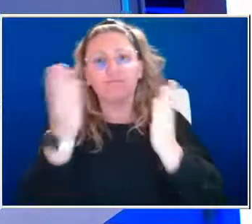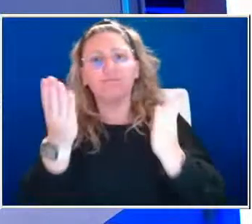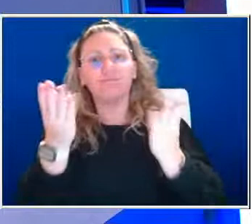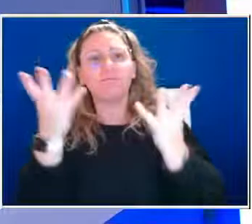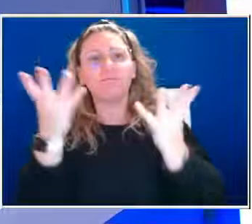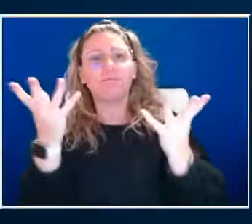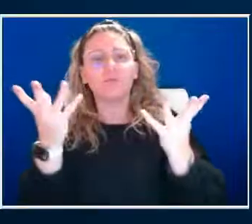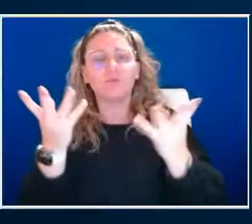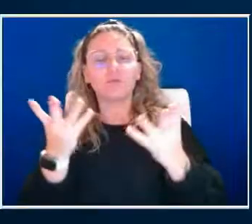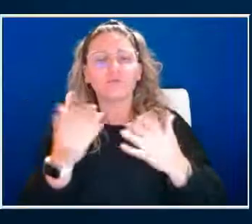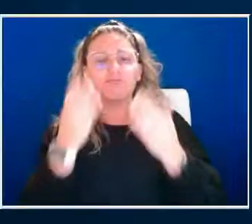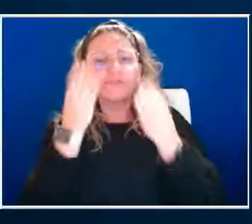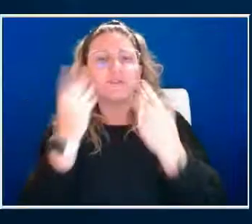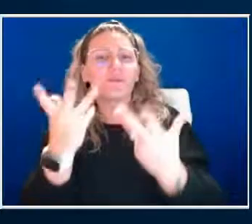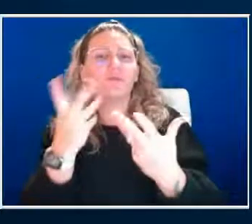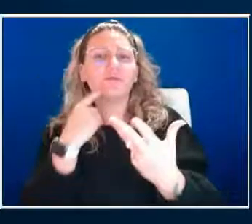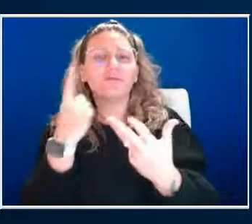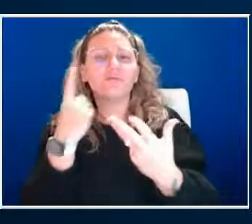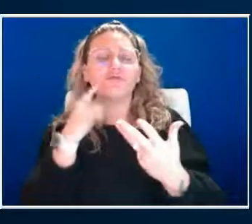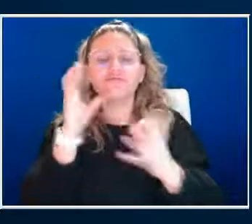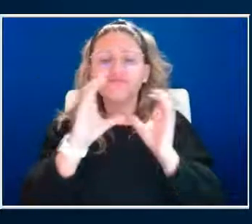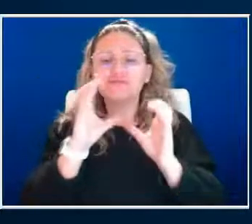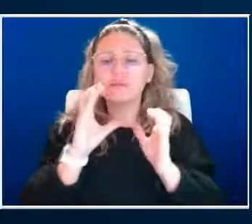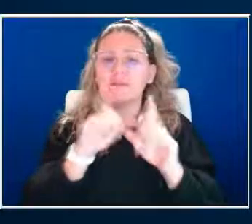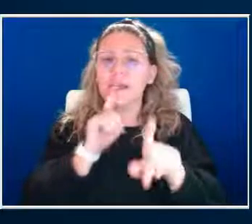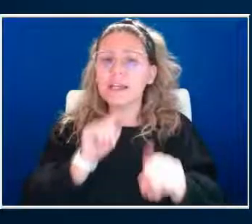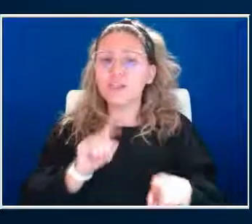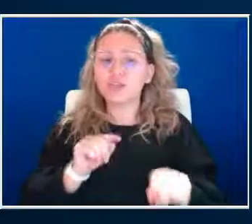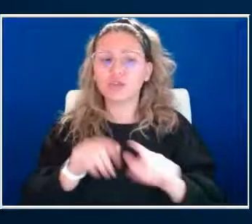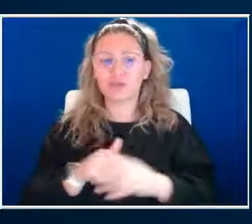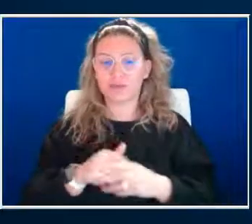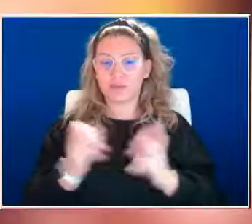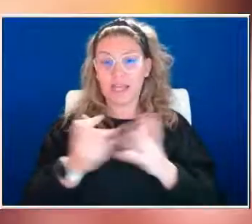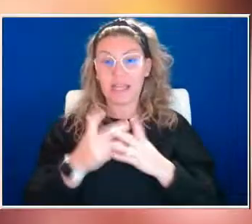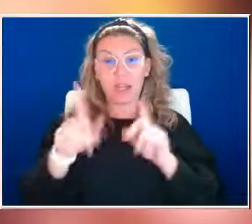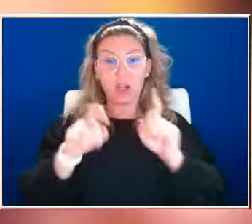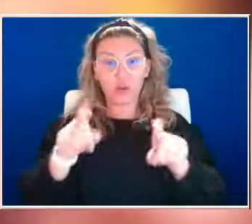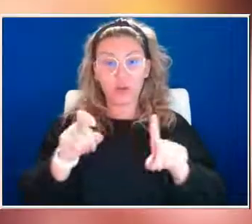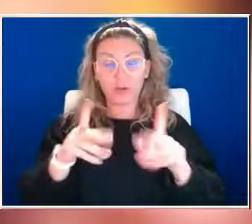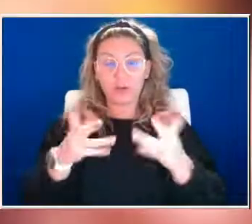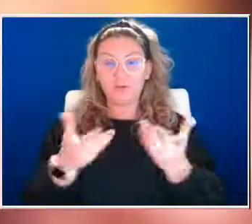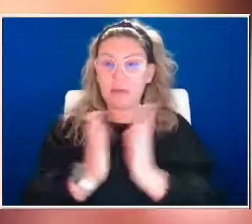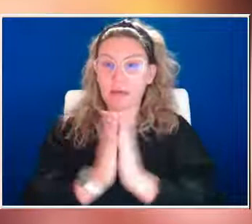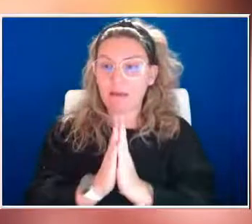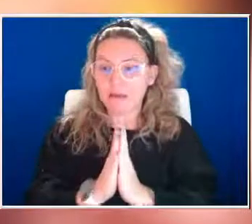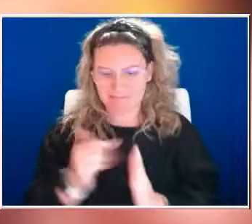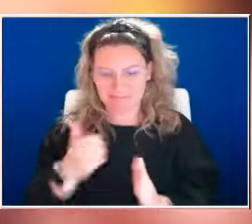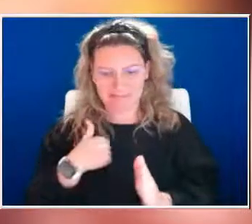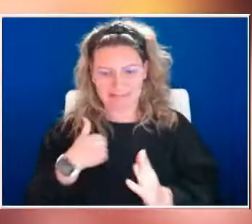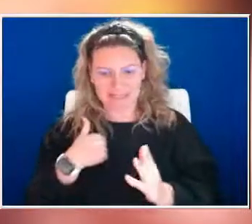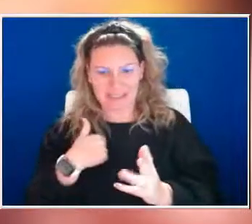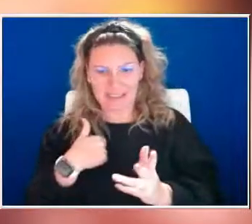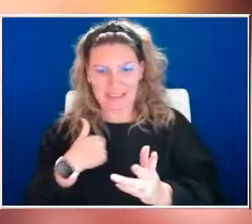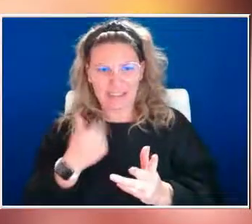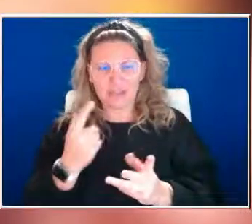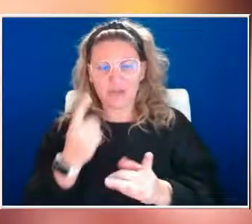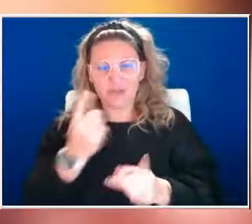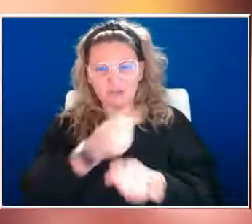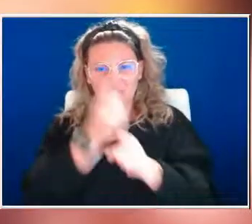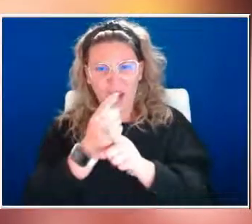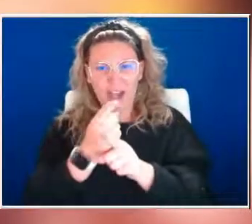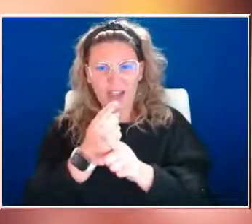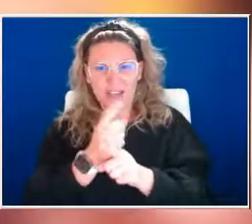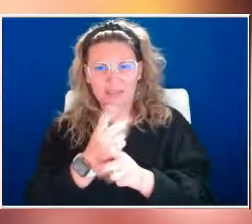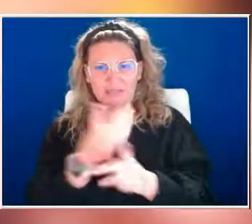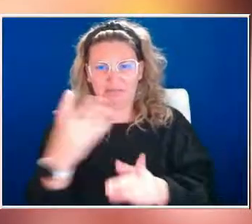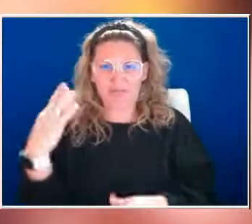answers? So a lot of questions. A lot of questions that people answer are, am I an appropriate candidate? And